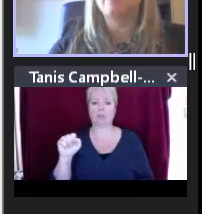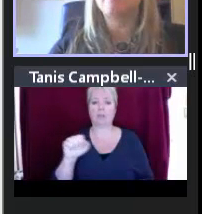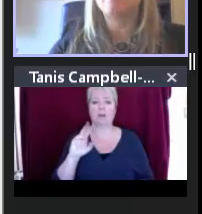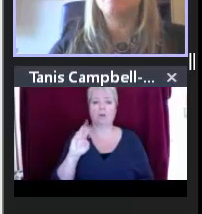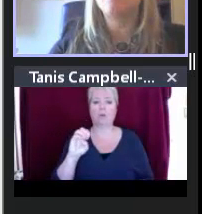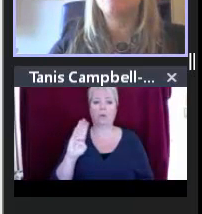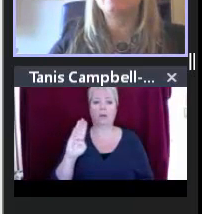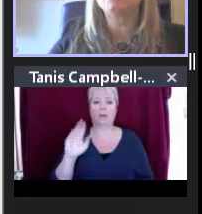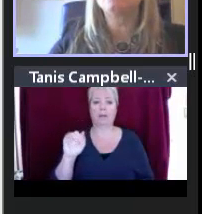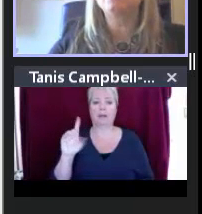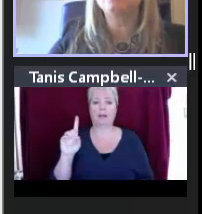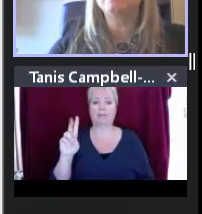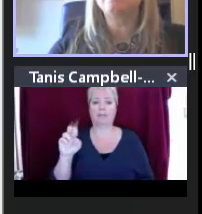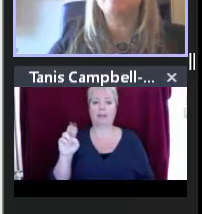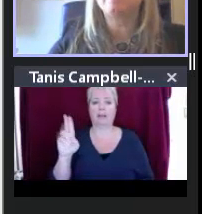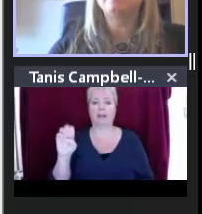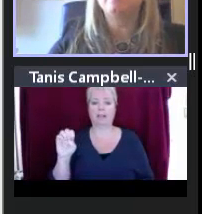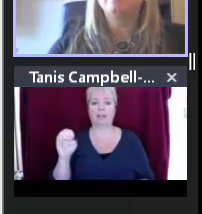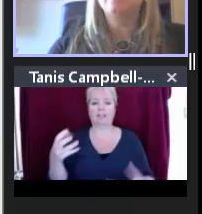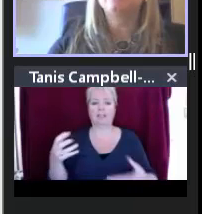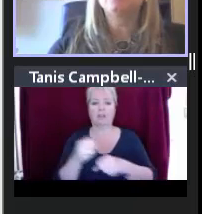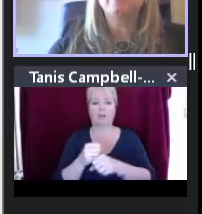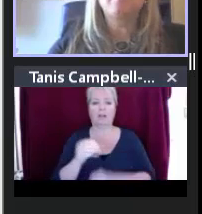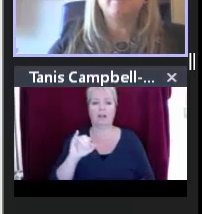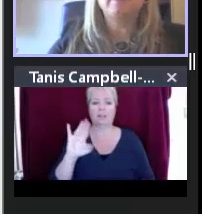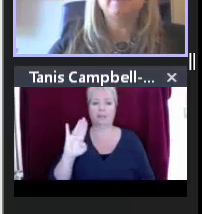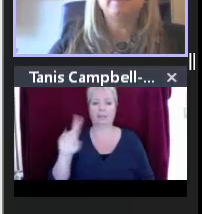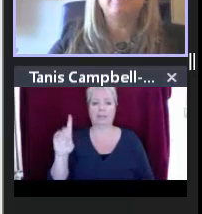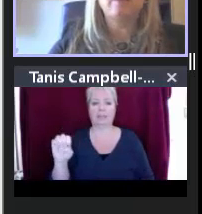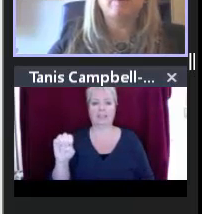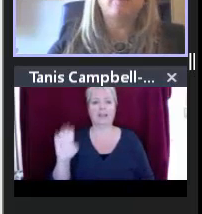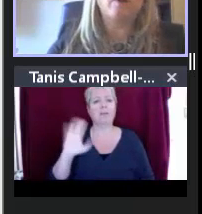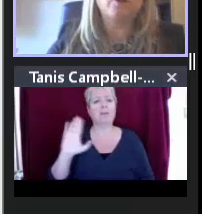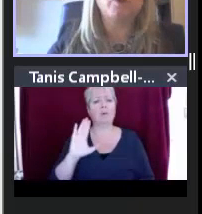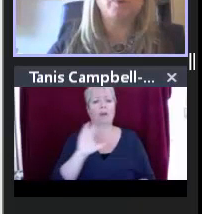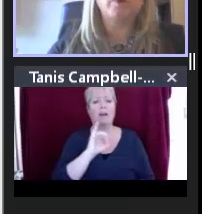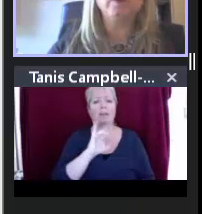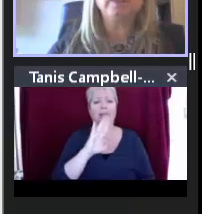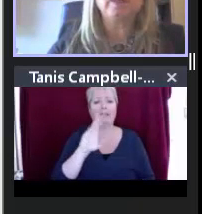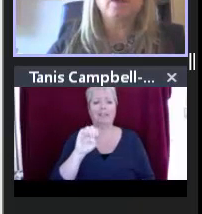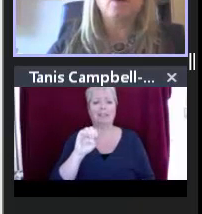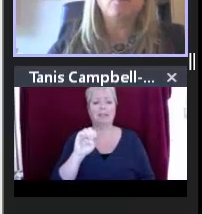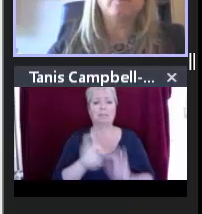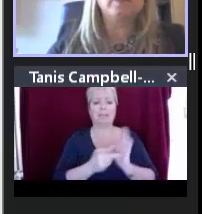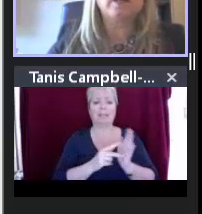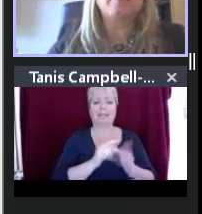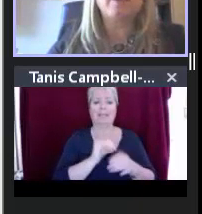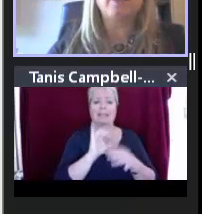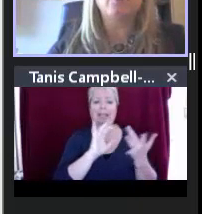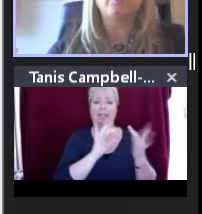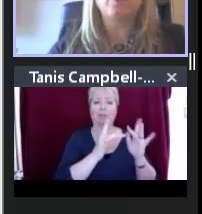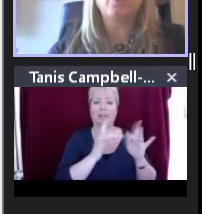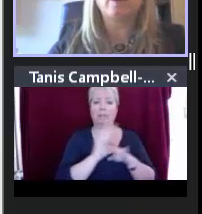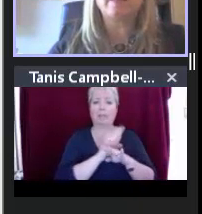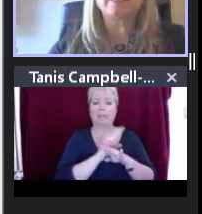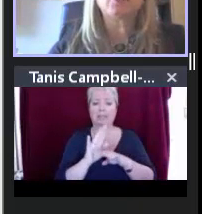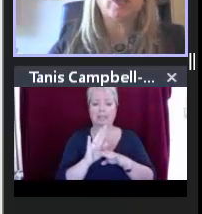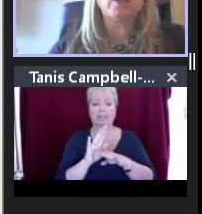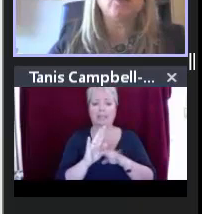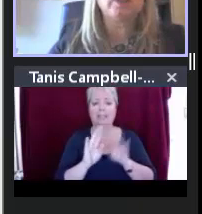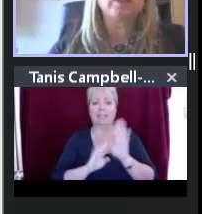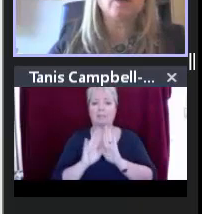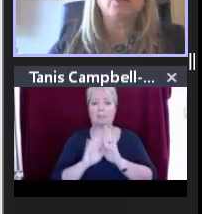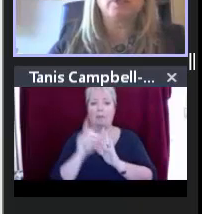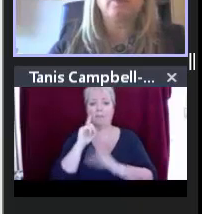IBDE program, which originally meant Internet Business Development for Entrepreneurs. Over time, the nature of the program